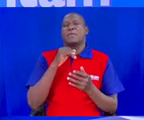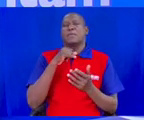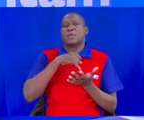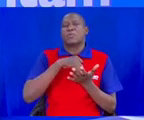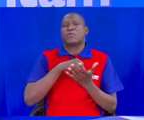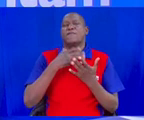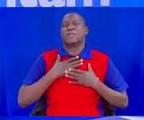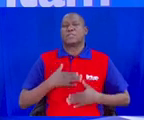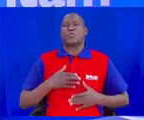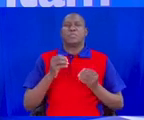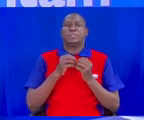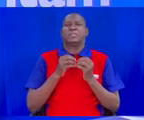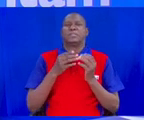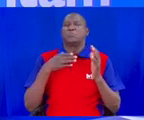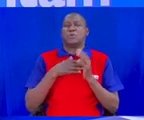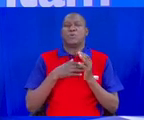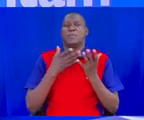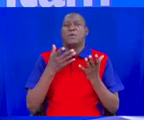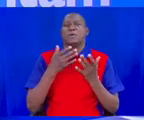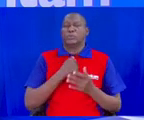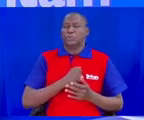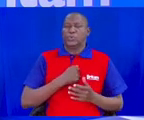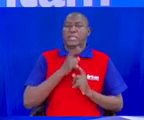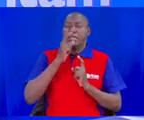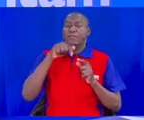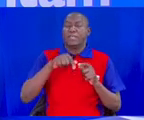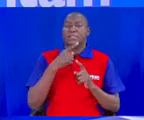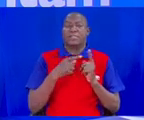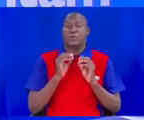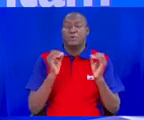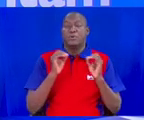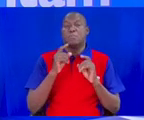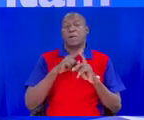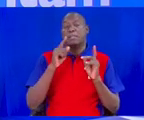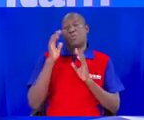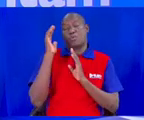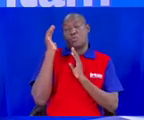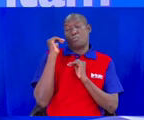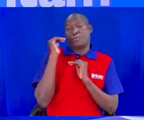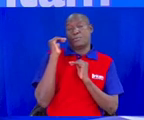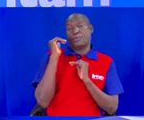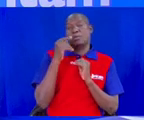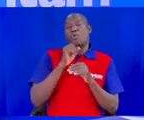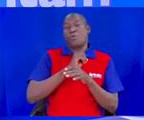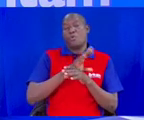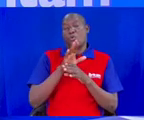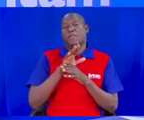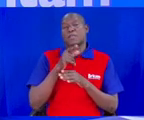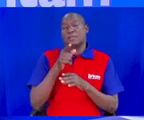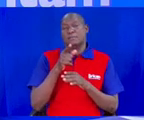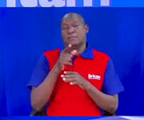meetings. So unfortunately, no gifts for this year, but we do hope that as the COVID-19